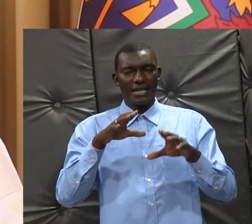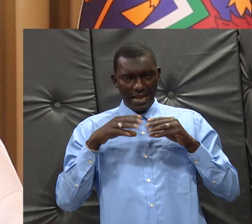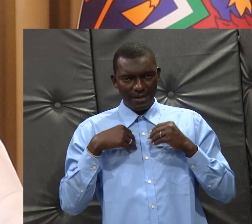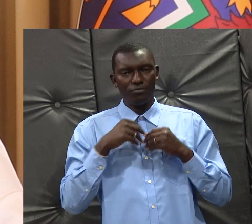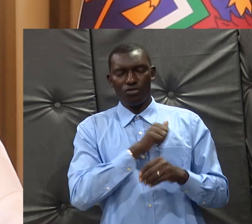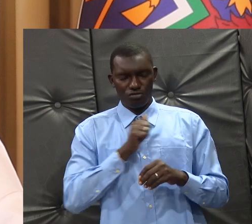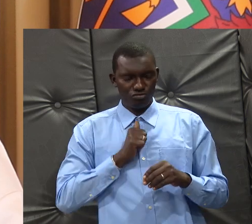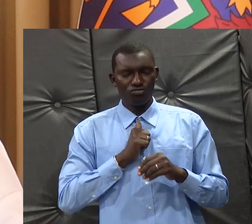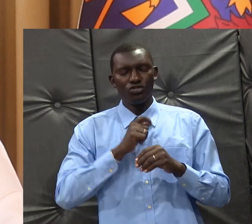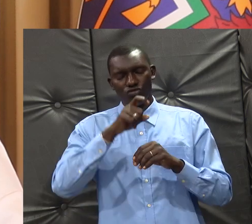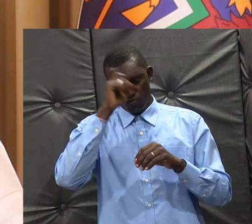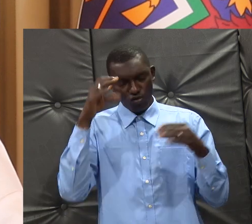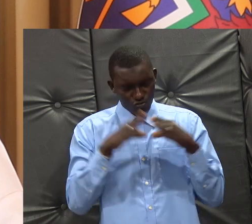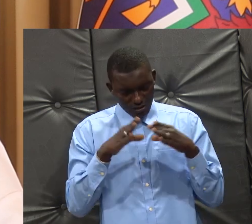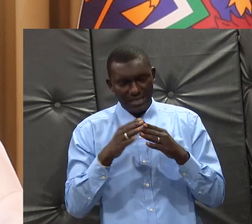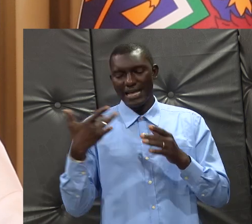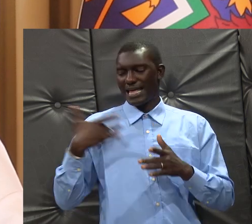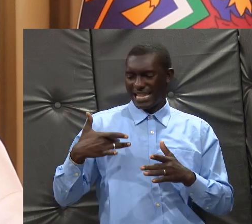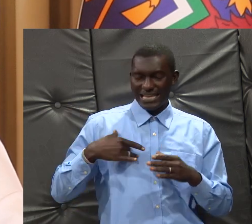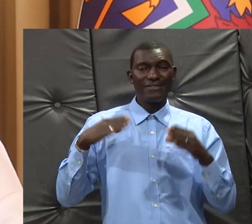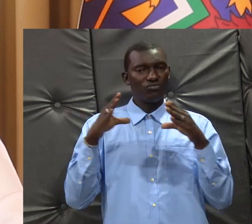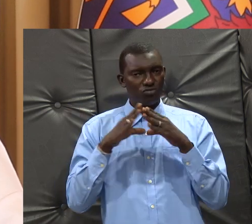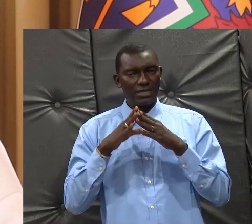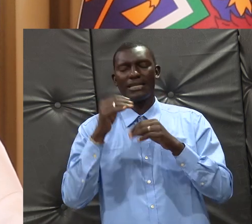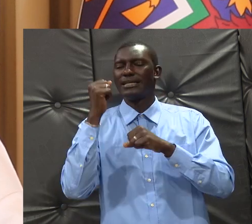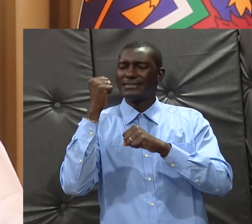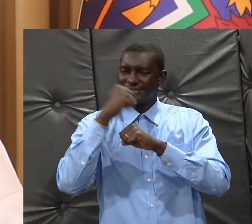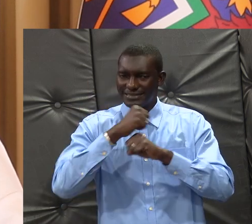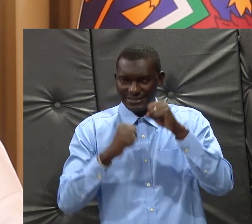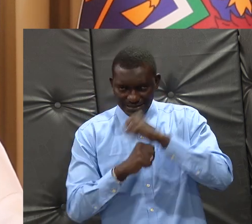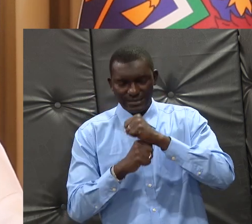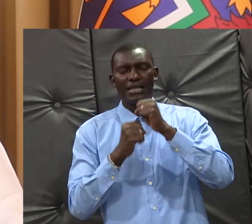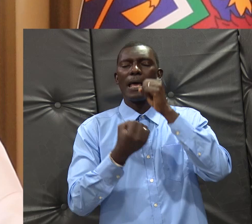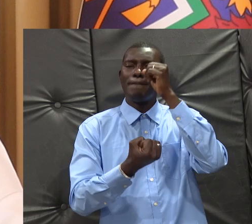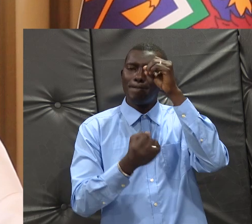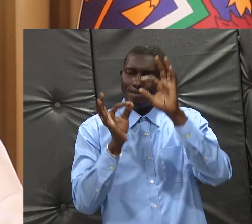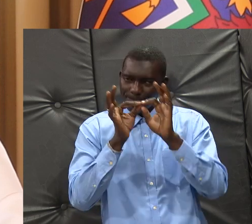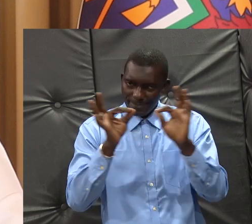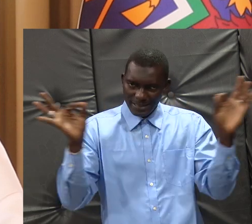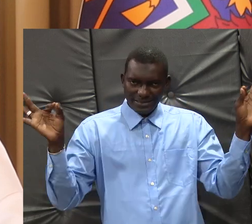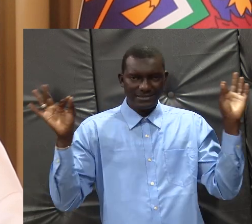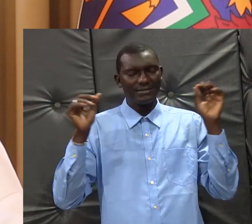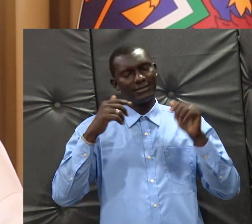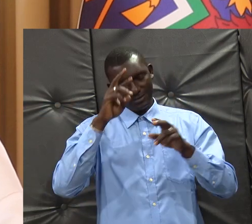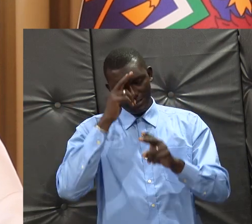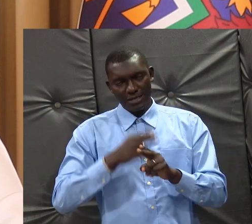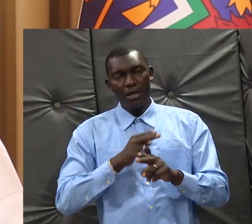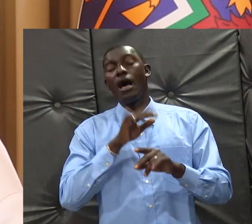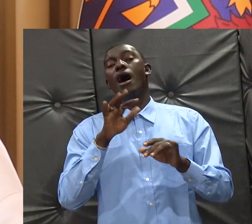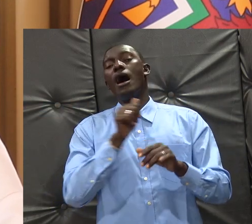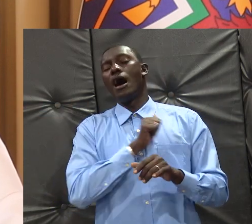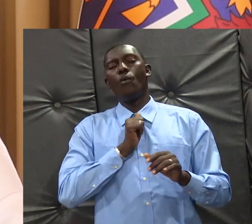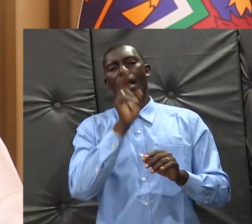and policies must be implemented if we are to make much progress. The task of nation